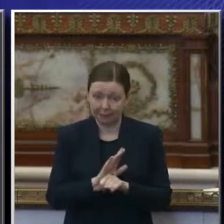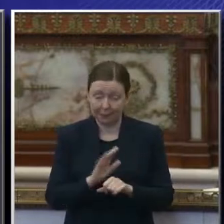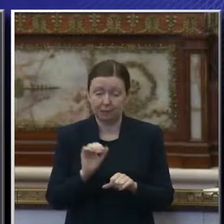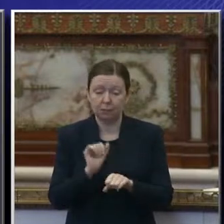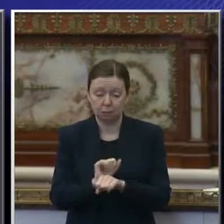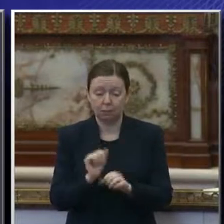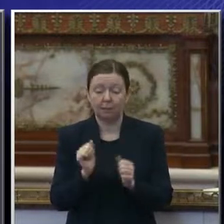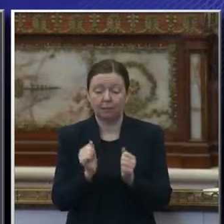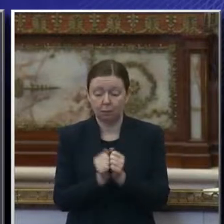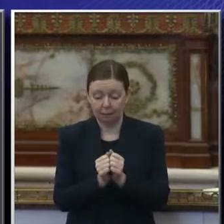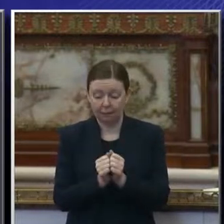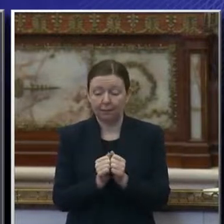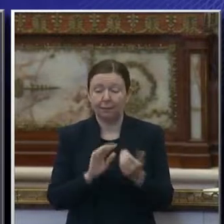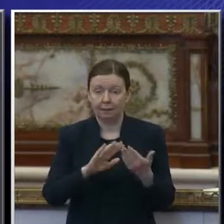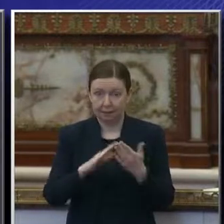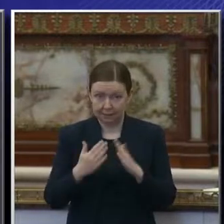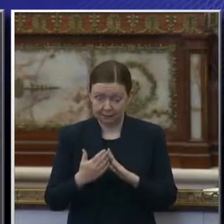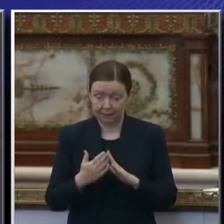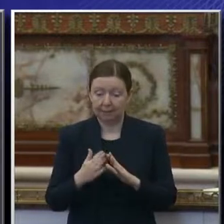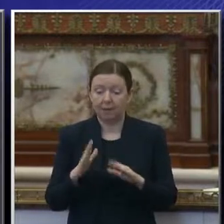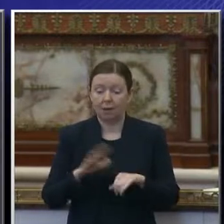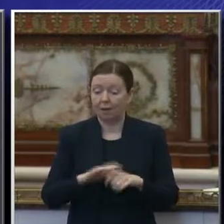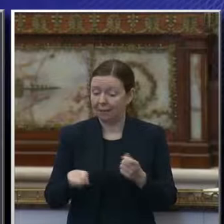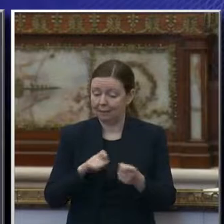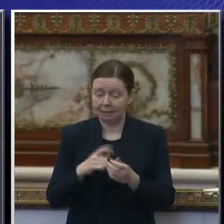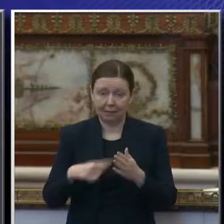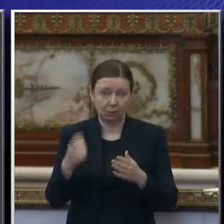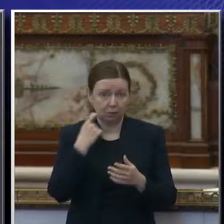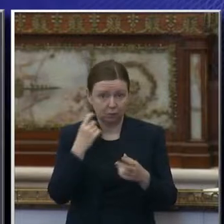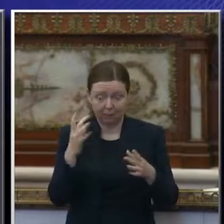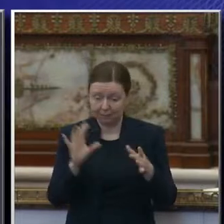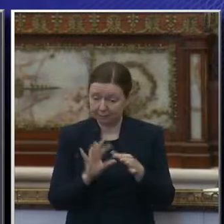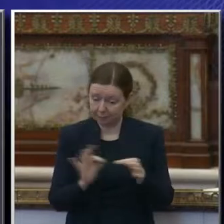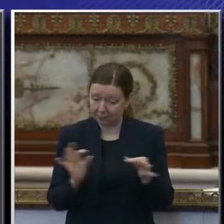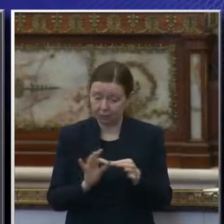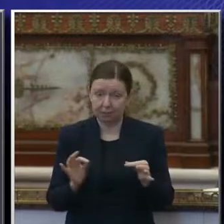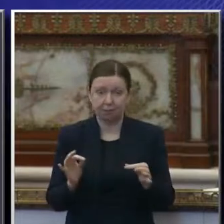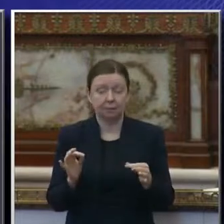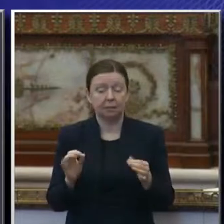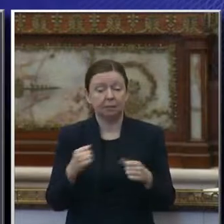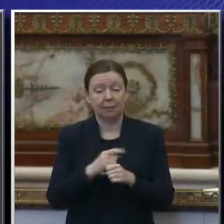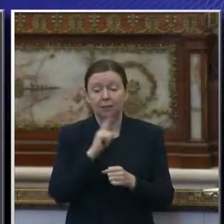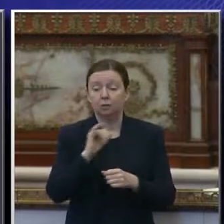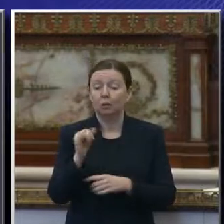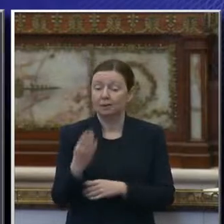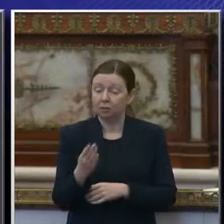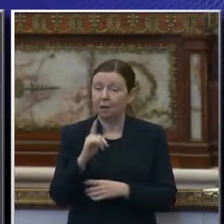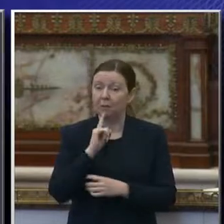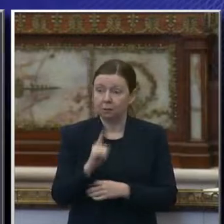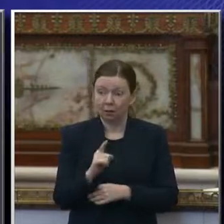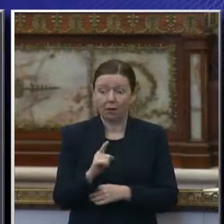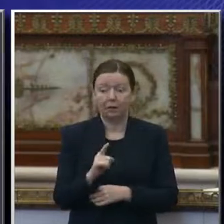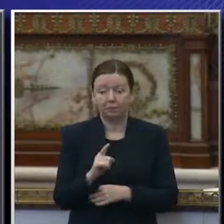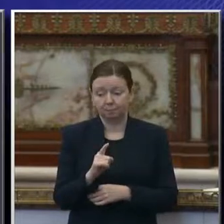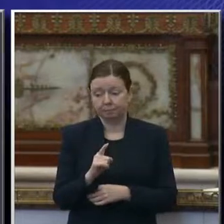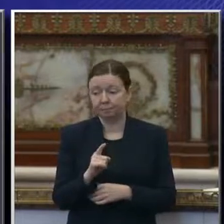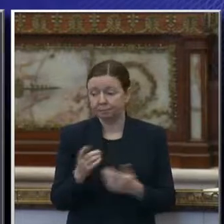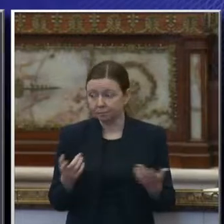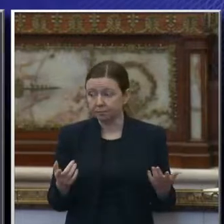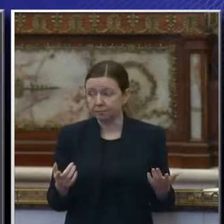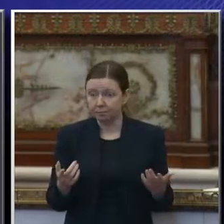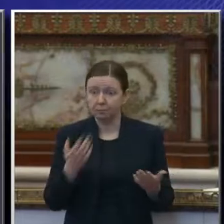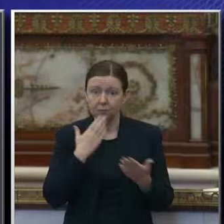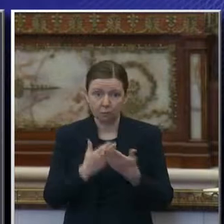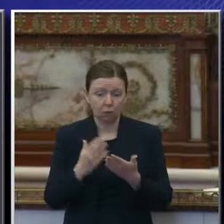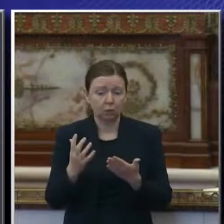working with the city on exactly what you just mentioned, making sure that, these jobs are, good